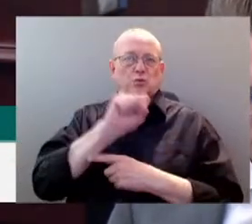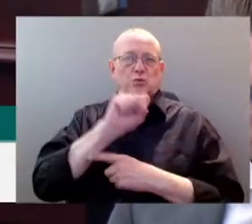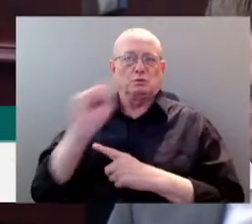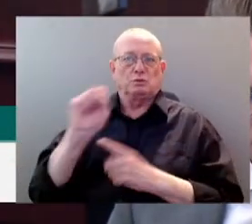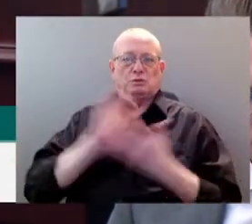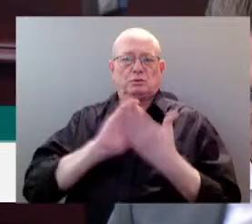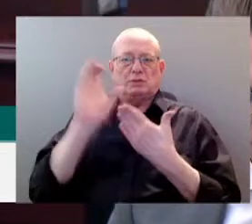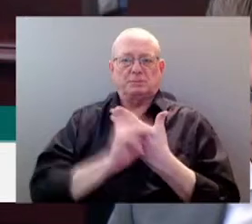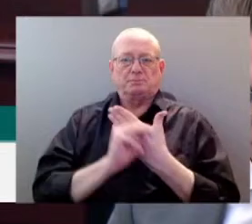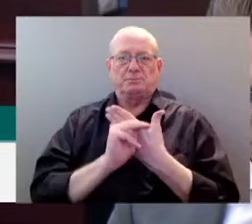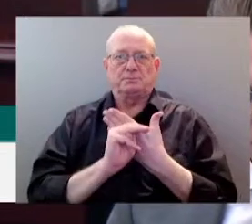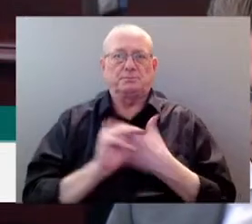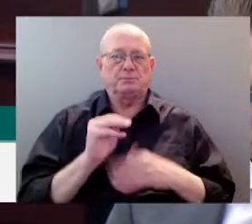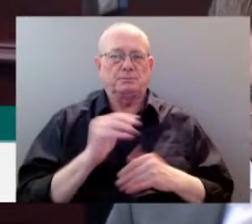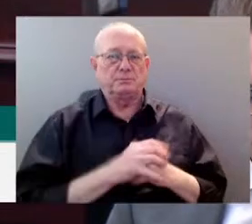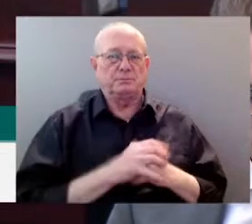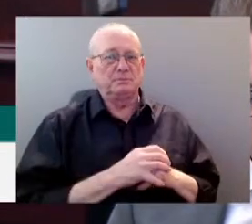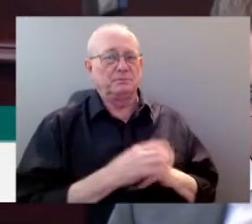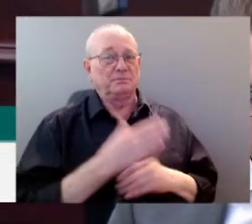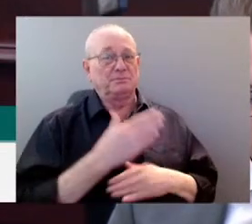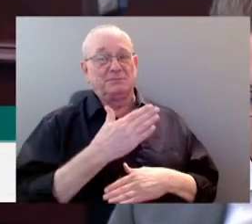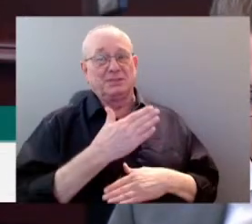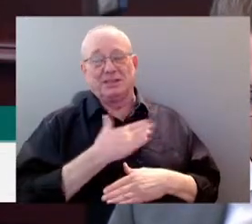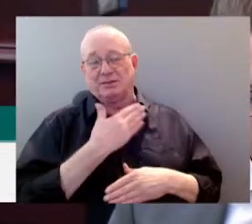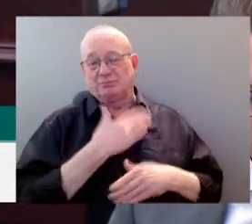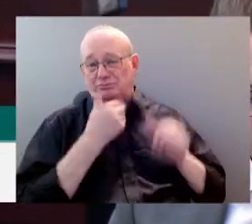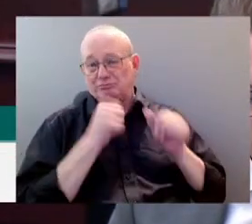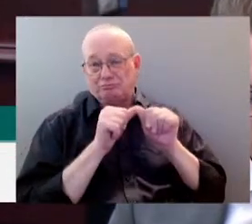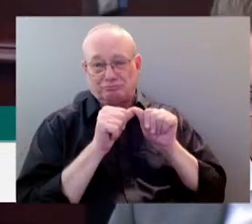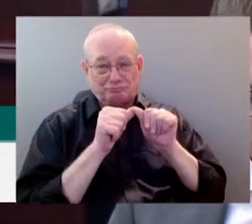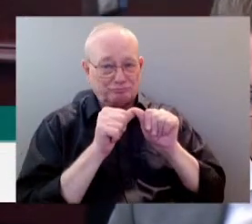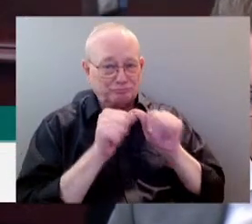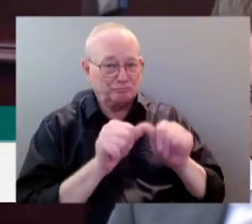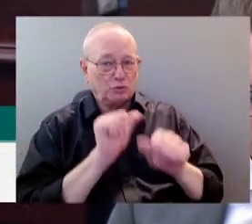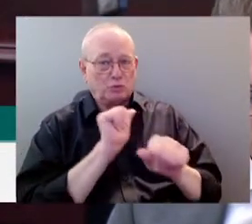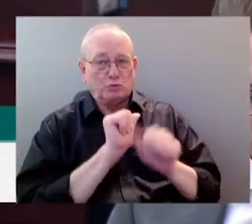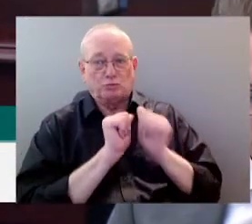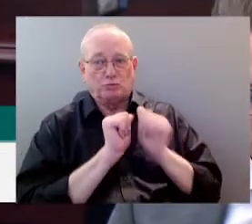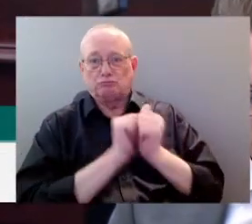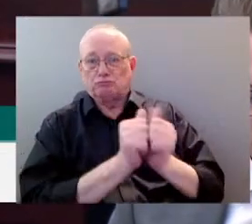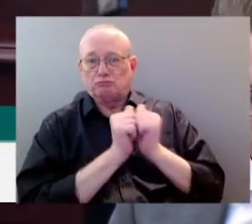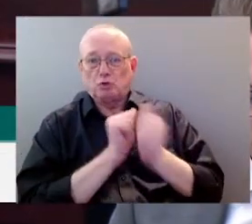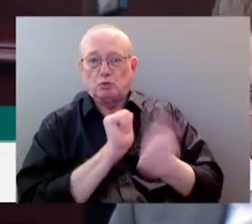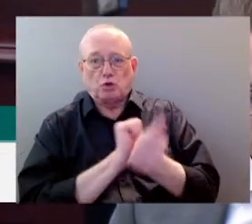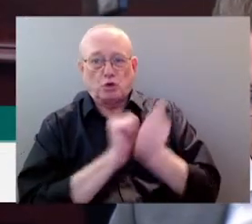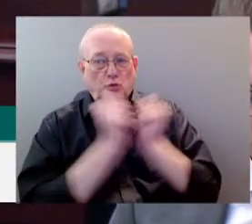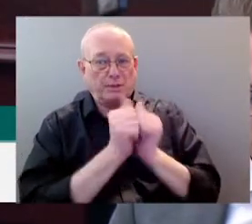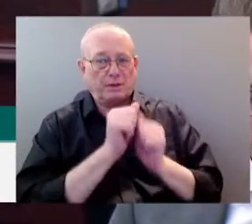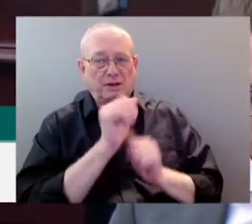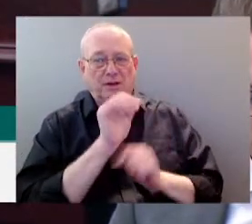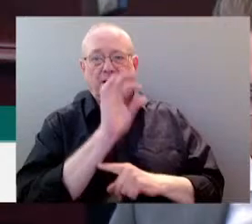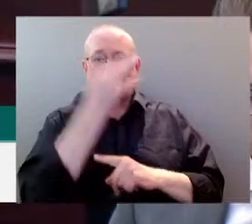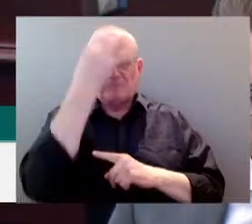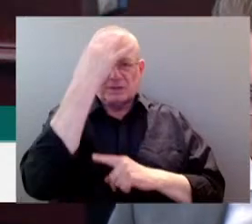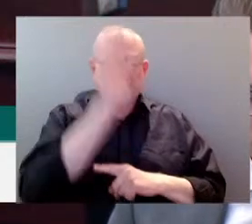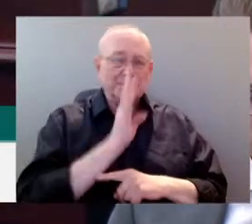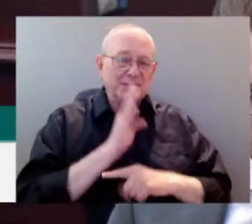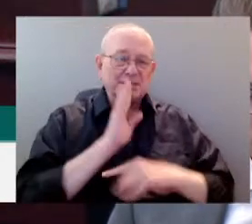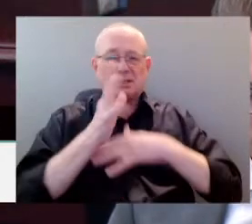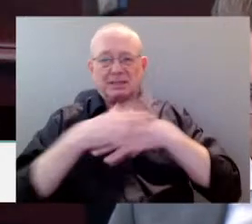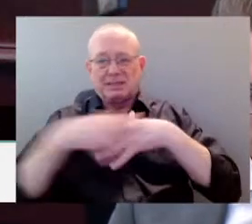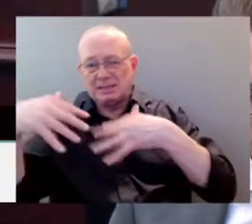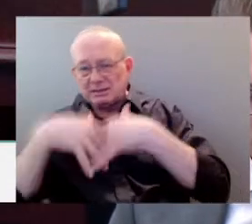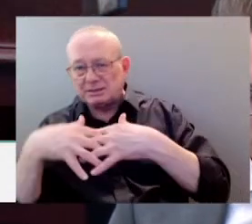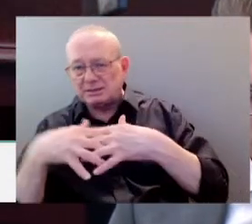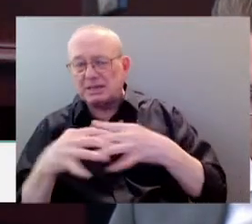very happy to continue working with uh indigenous First Nations mate frankophone partners and stakeholders uh and others to